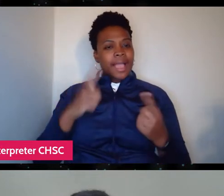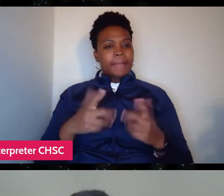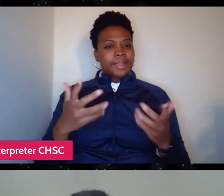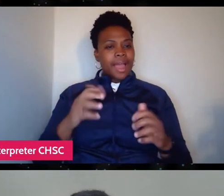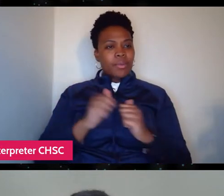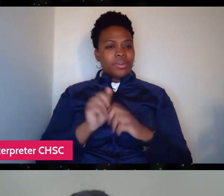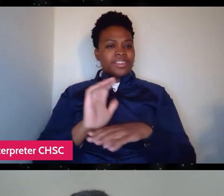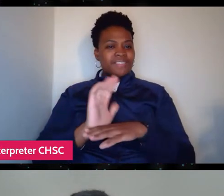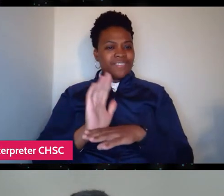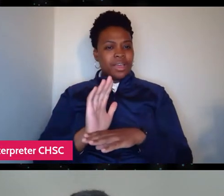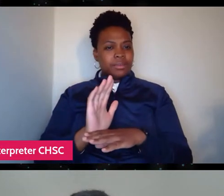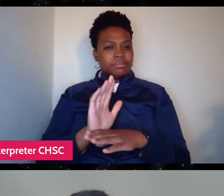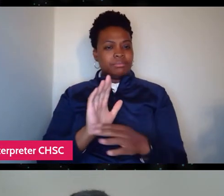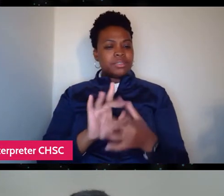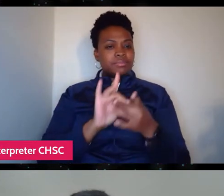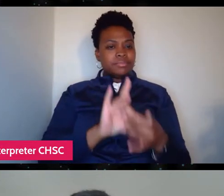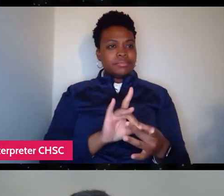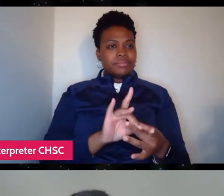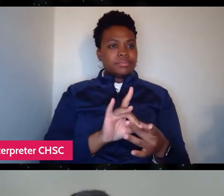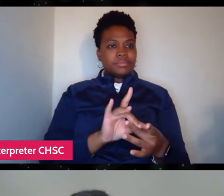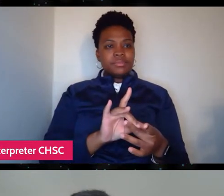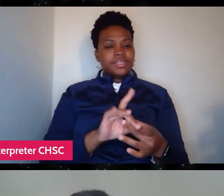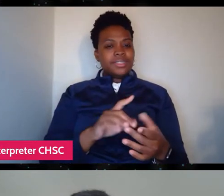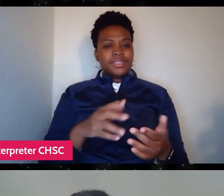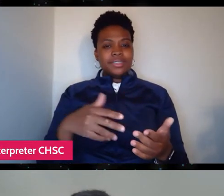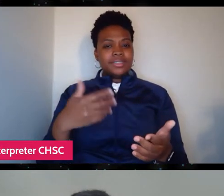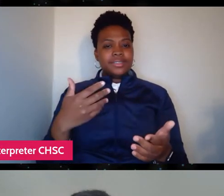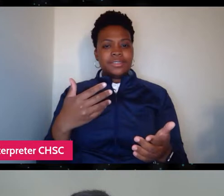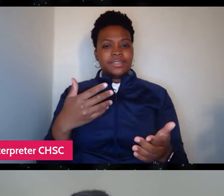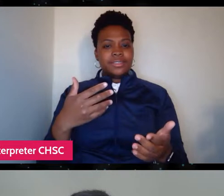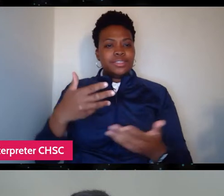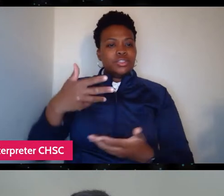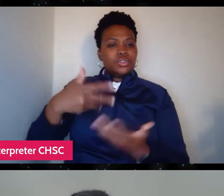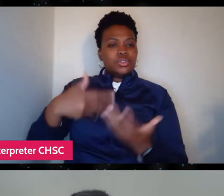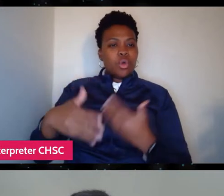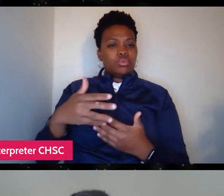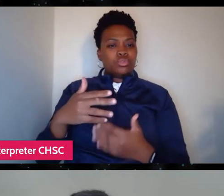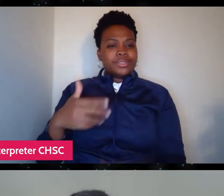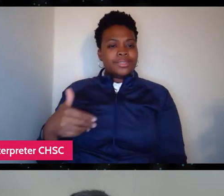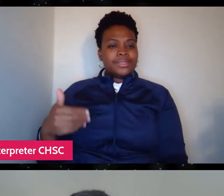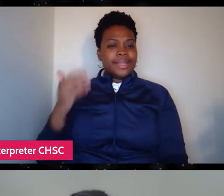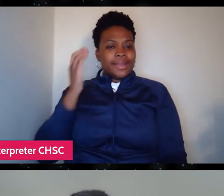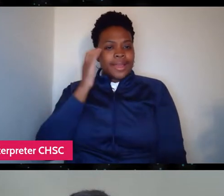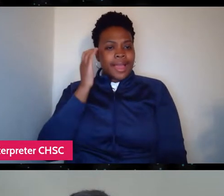films that deal with such socially conscious